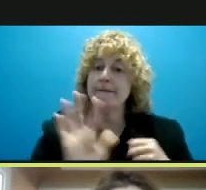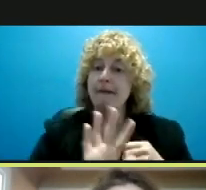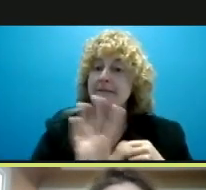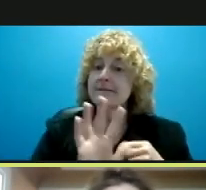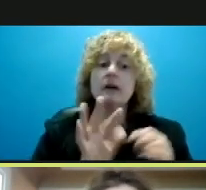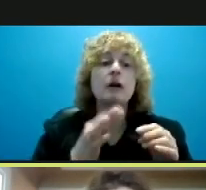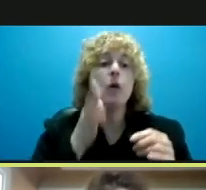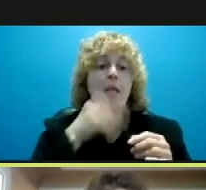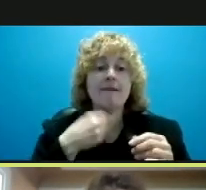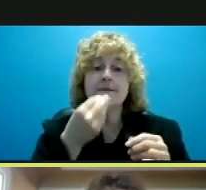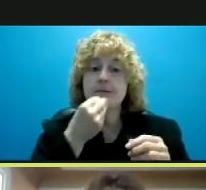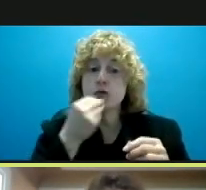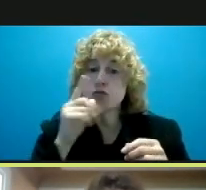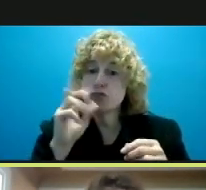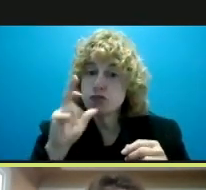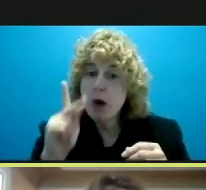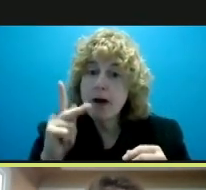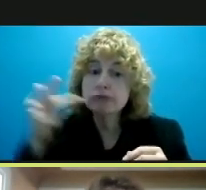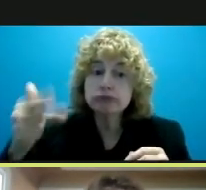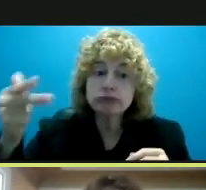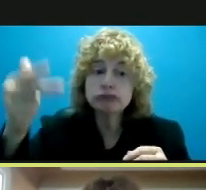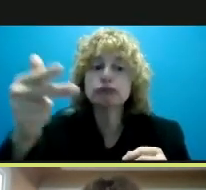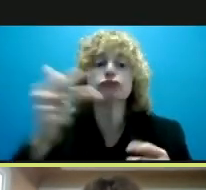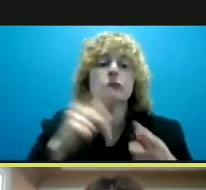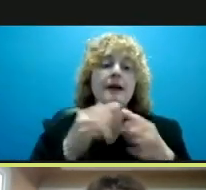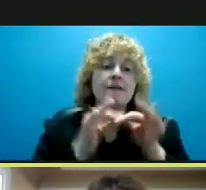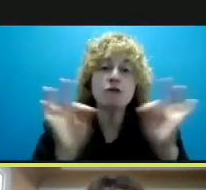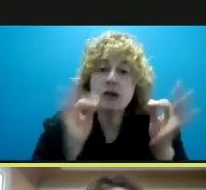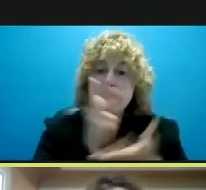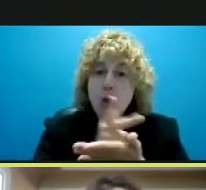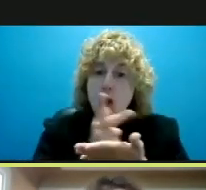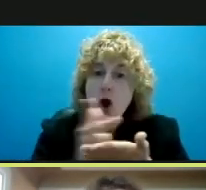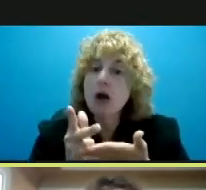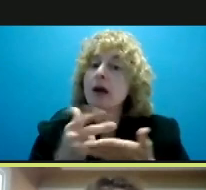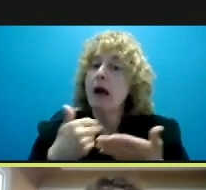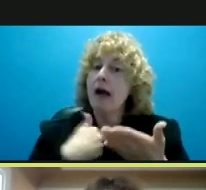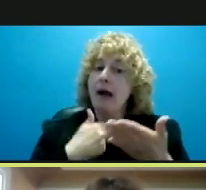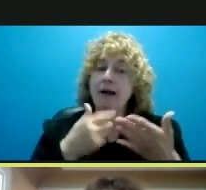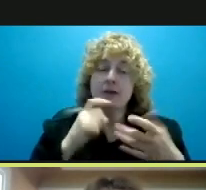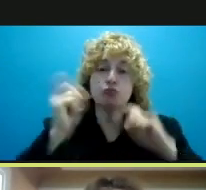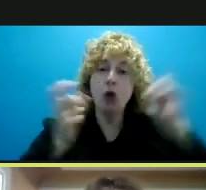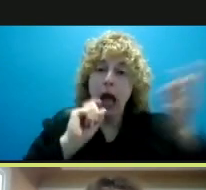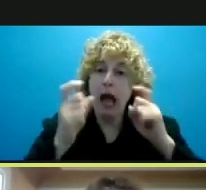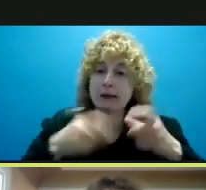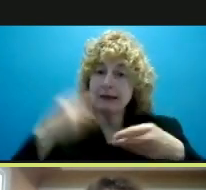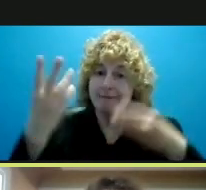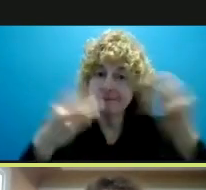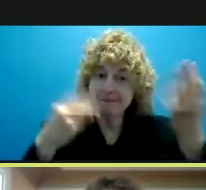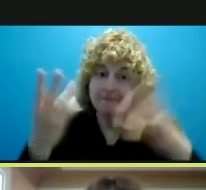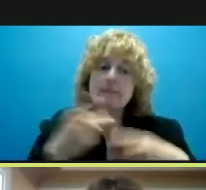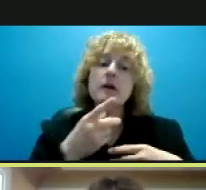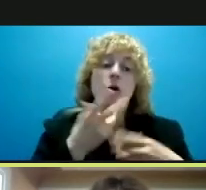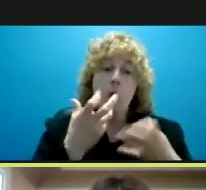is specifically geared towards families. And to register, just give us a call at 313-230